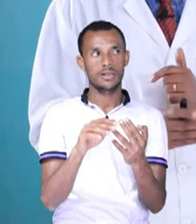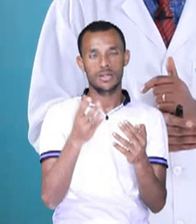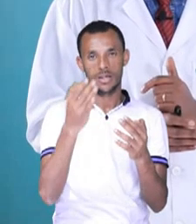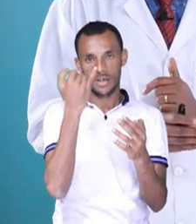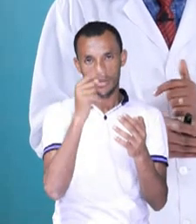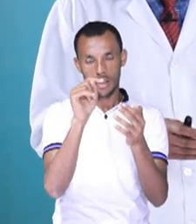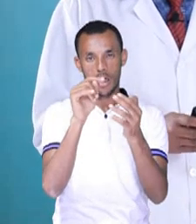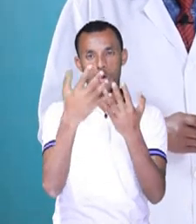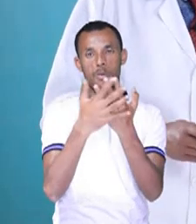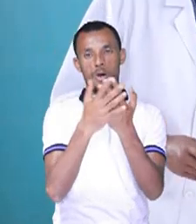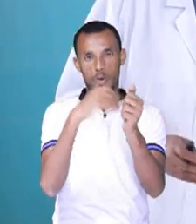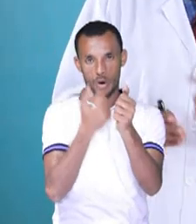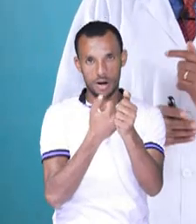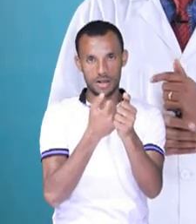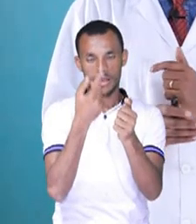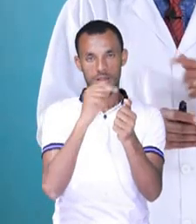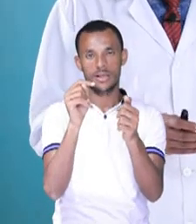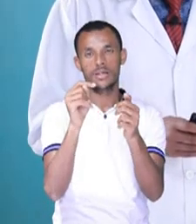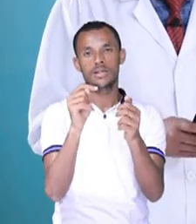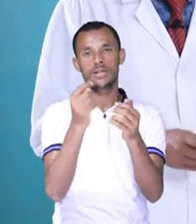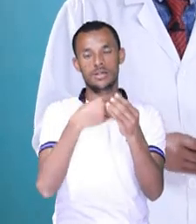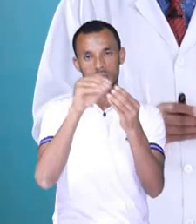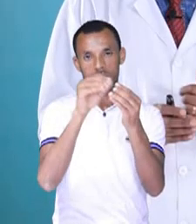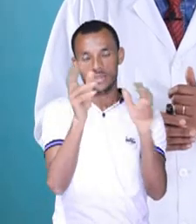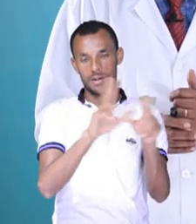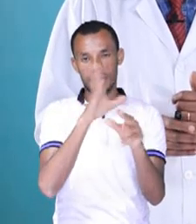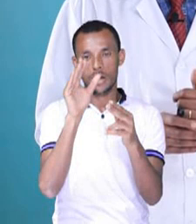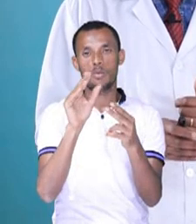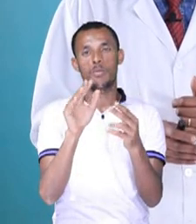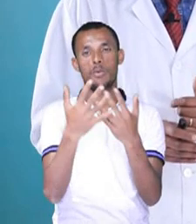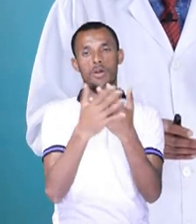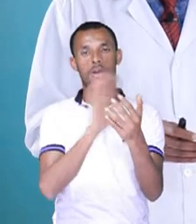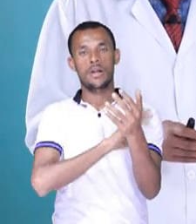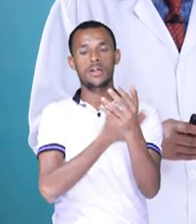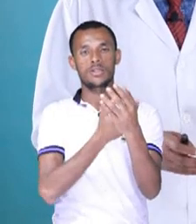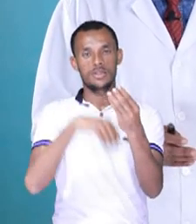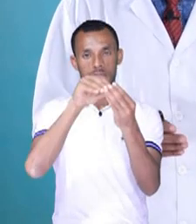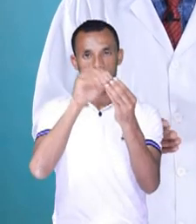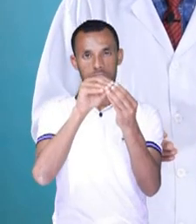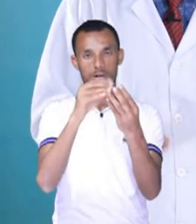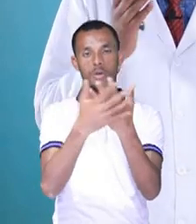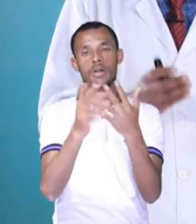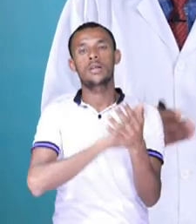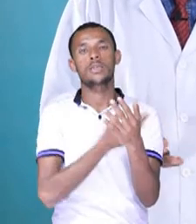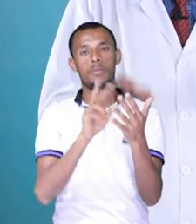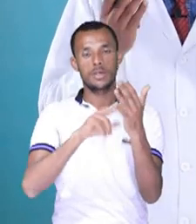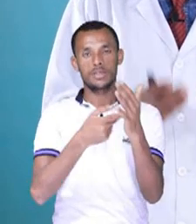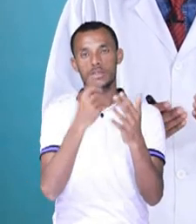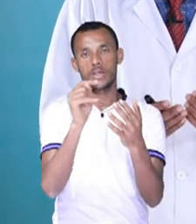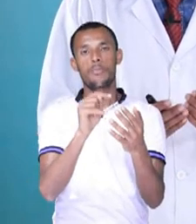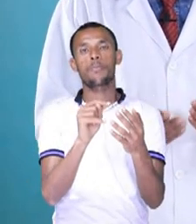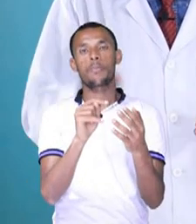If the bond order increases, then the stability and the bond energy increases. Bond energy means what? The amount of